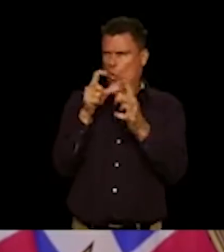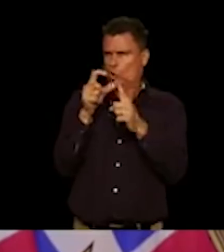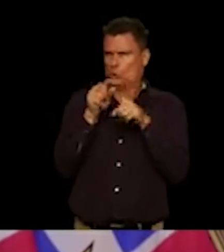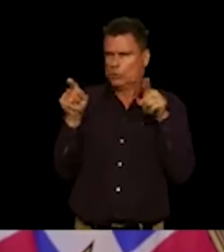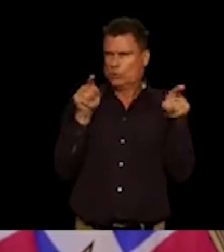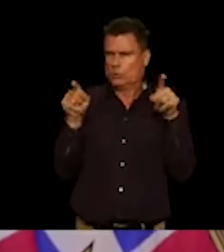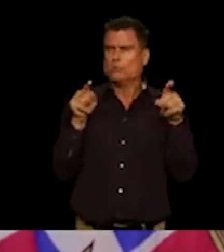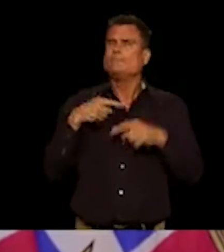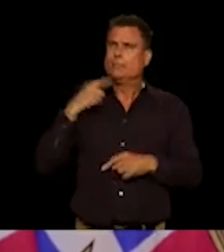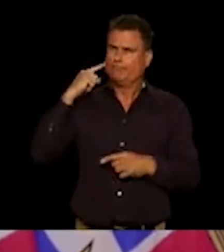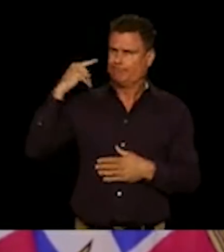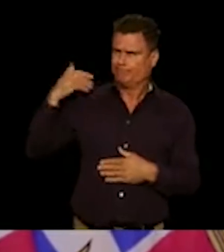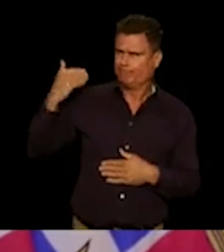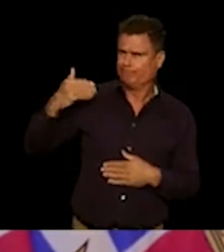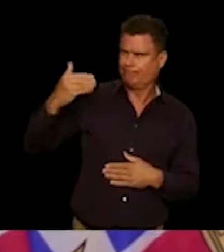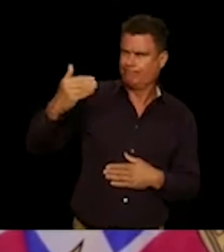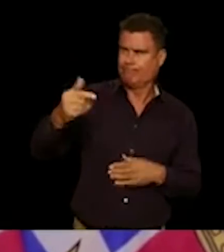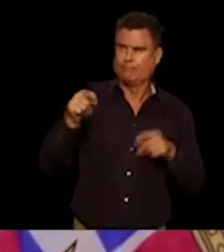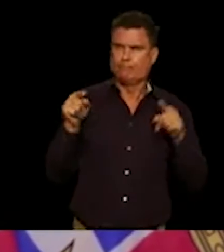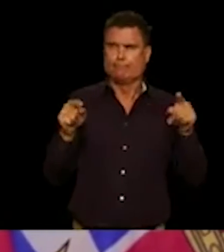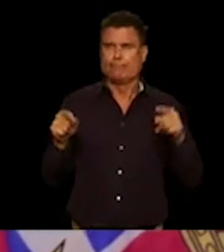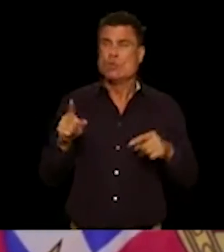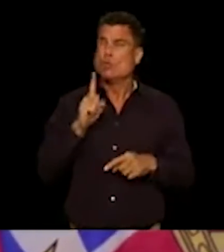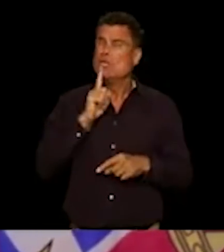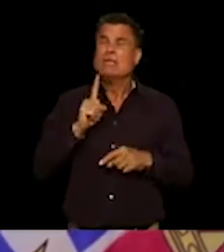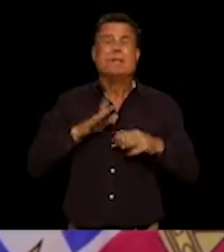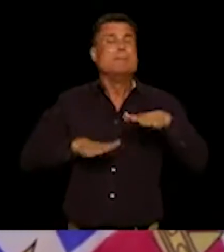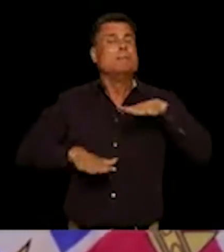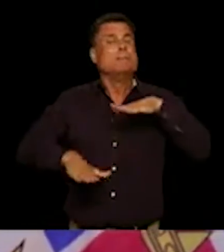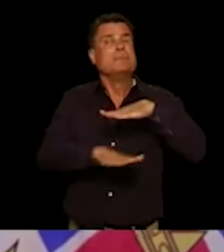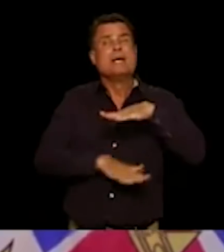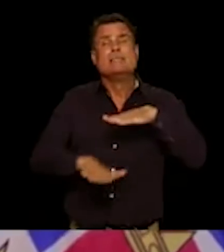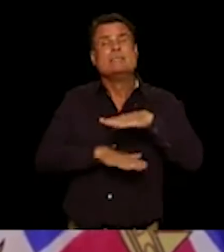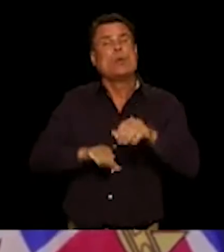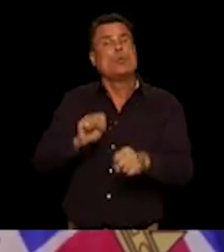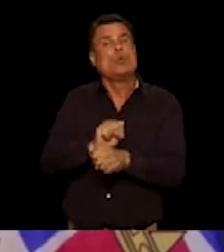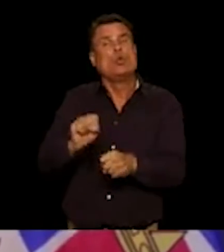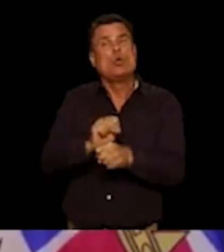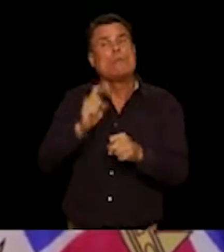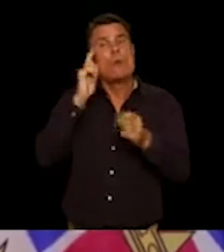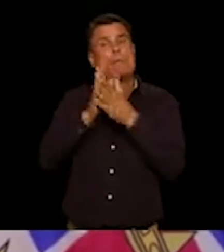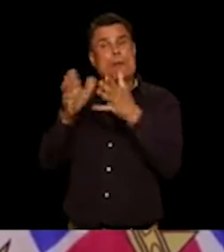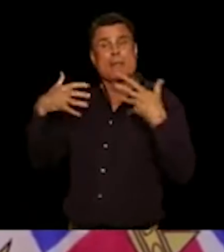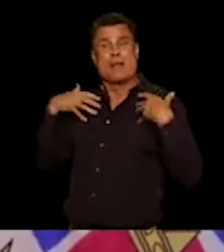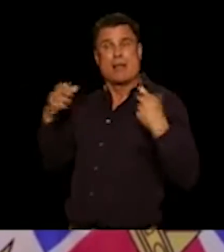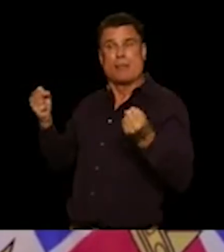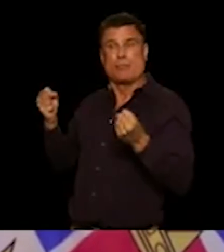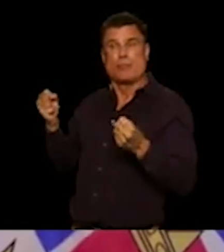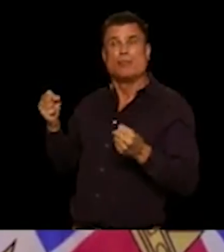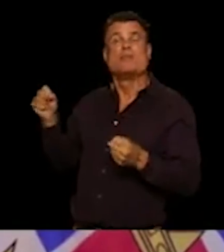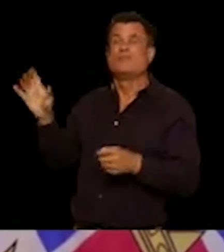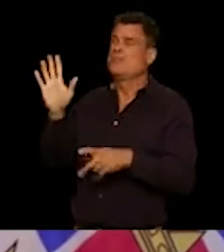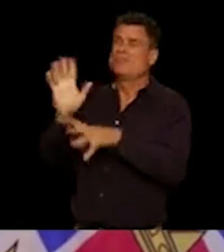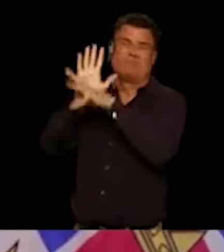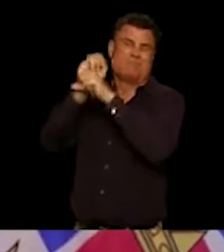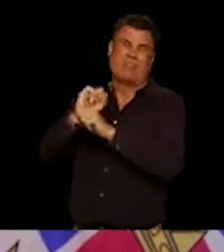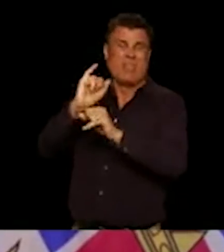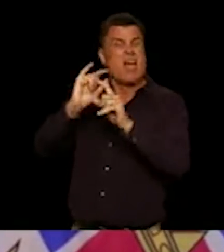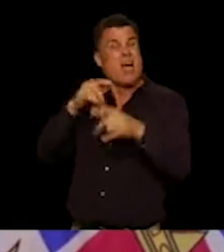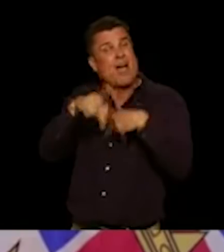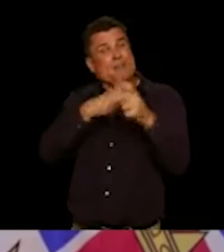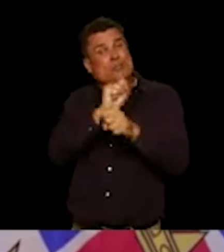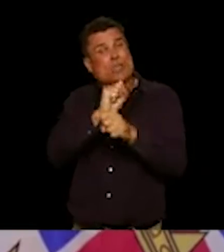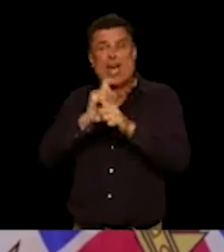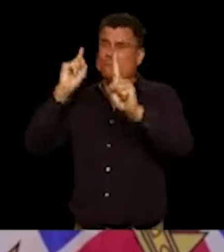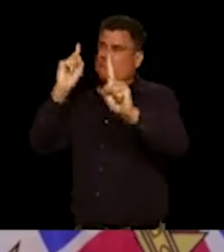BC only since this pandemic started. But as I have said a number of times, this is bread and butter work for public health.